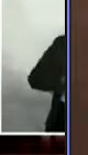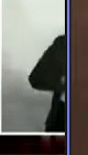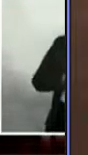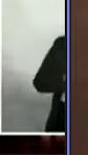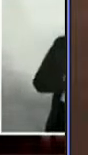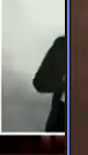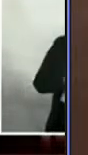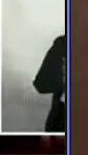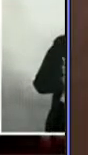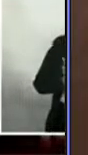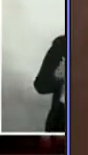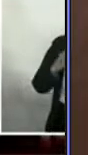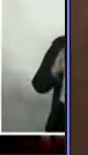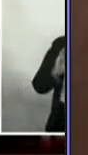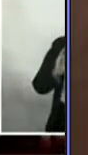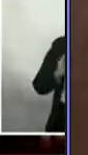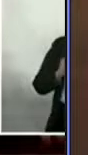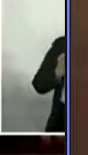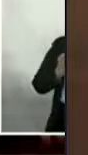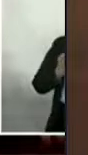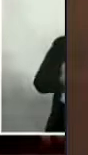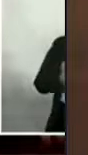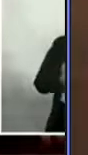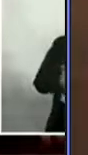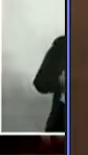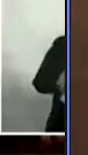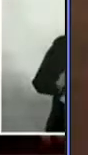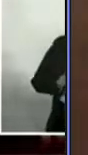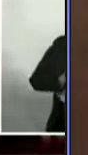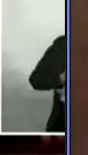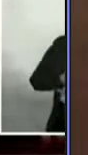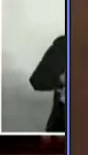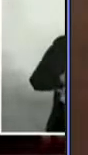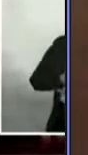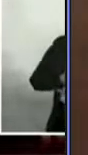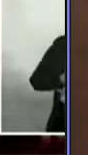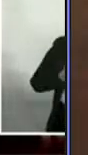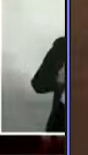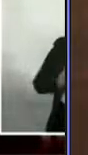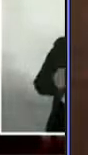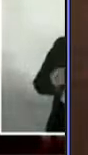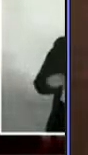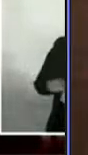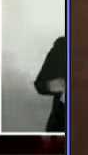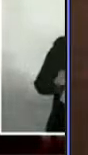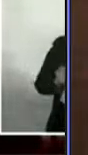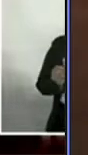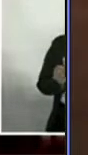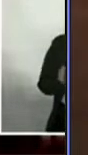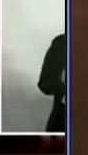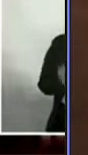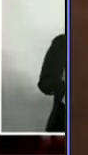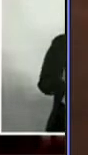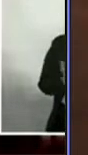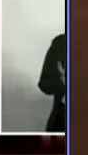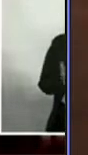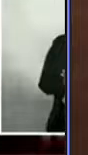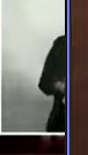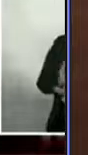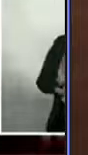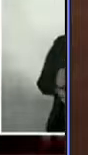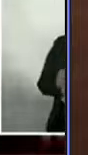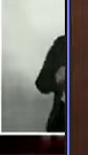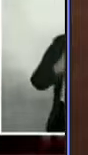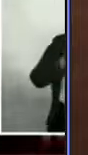view that they are providers and passive recipients. We are all capable partners with distinct roles and responsibilities in